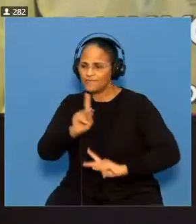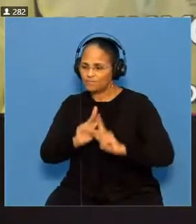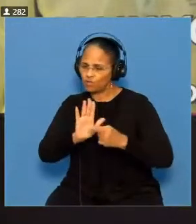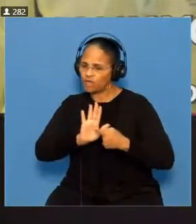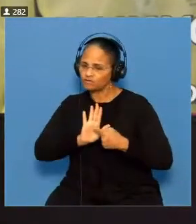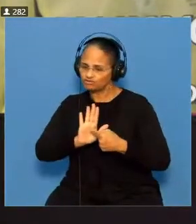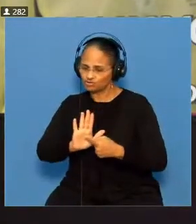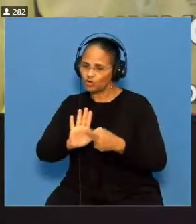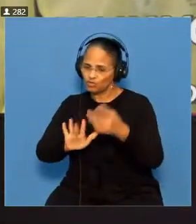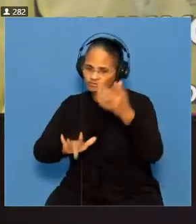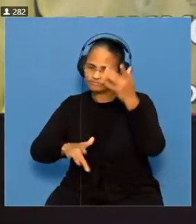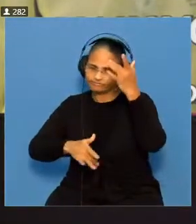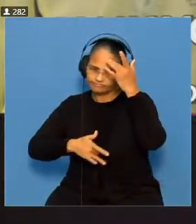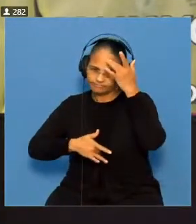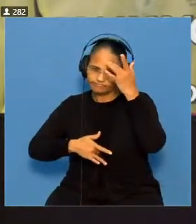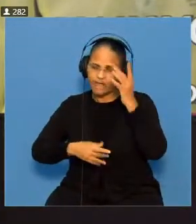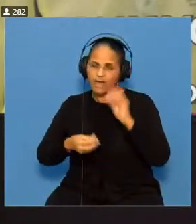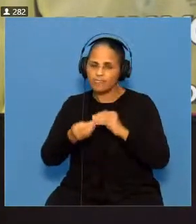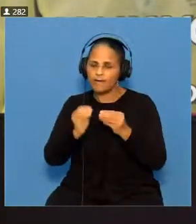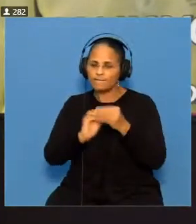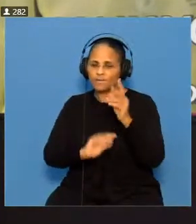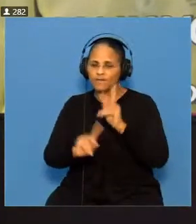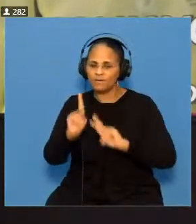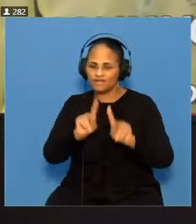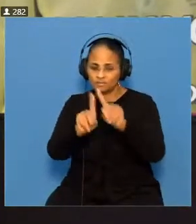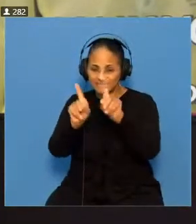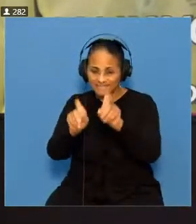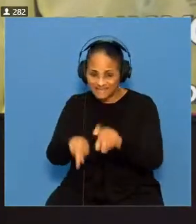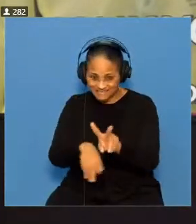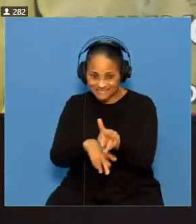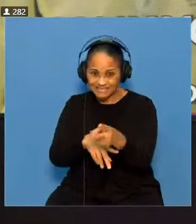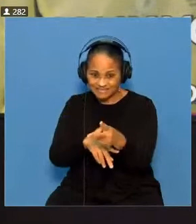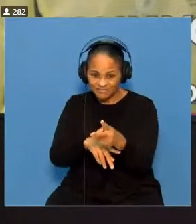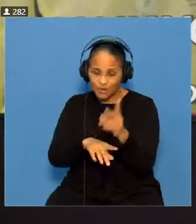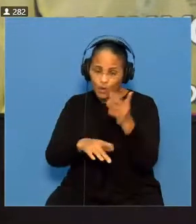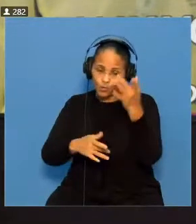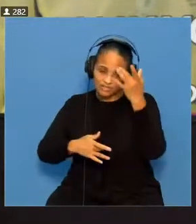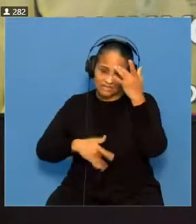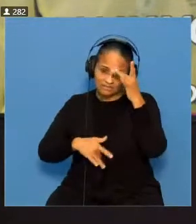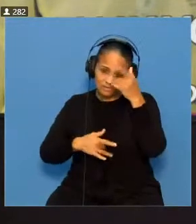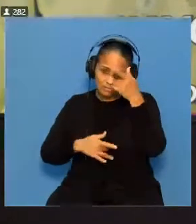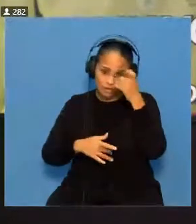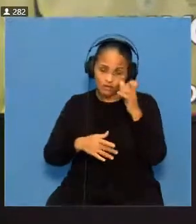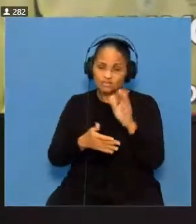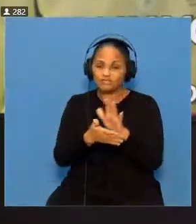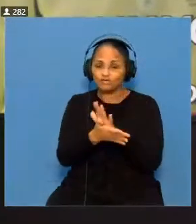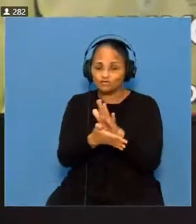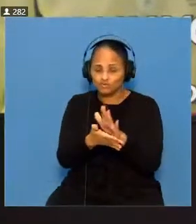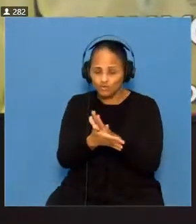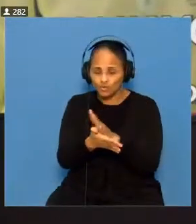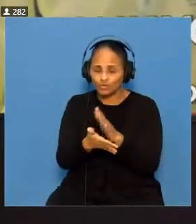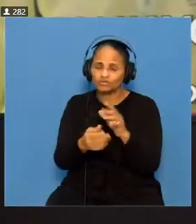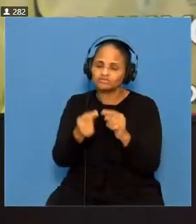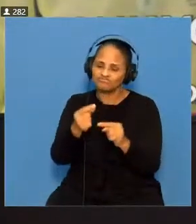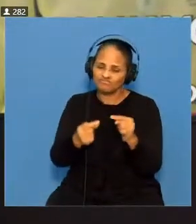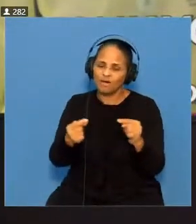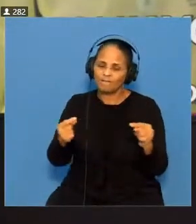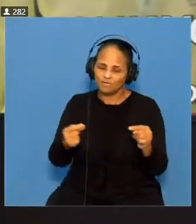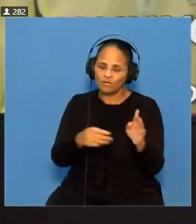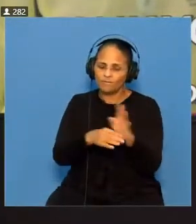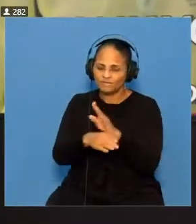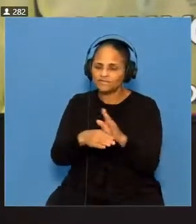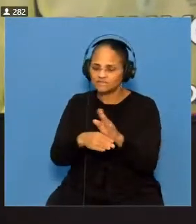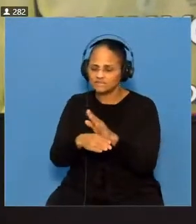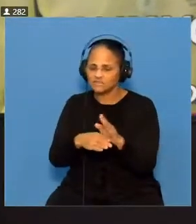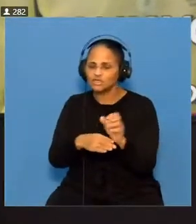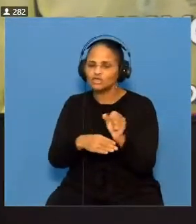had a number of persons that had to be retested or were symptomatic because of the schools, because of, a number of the businesses and so forth. So